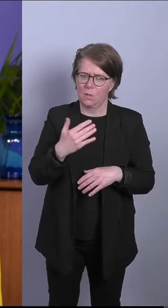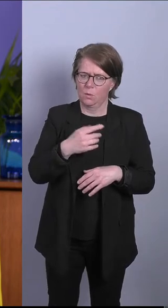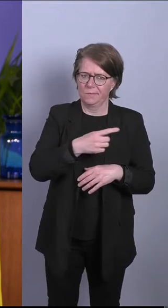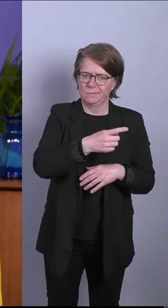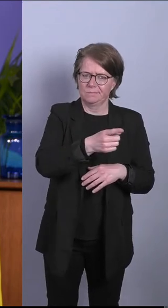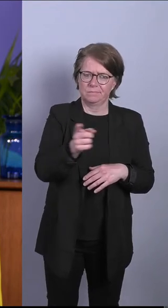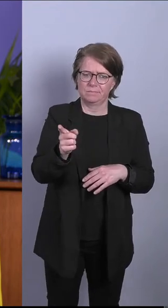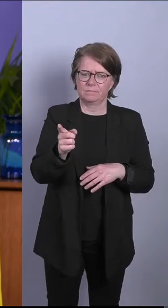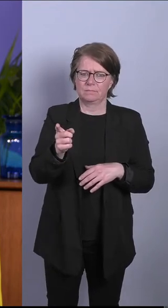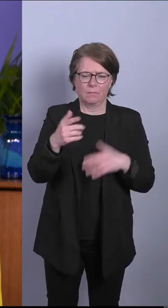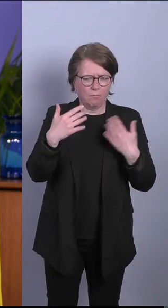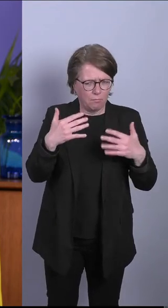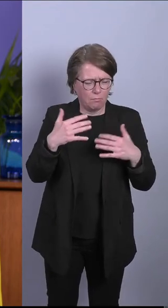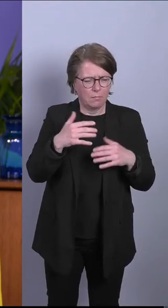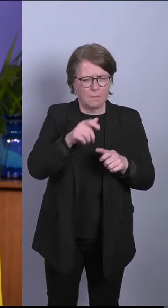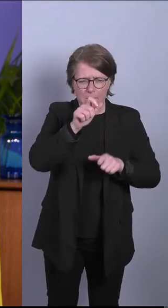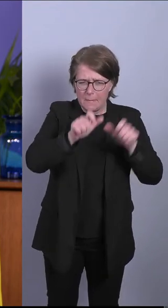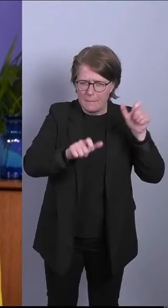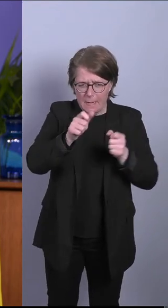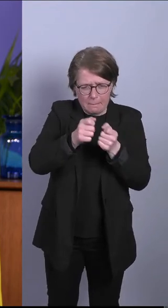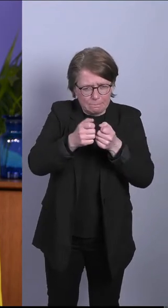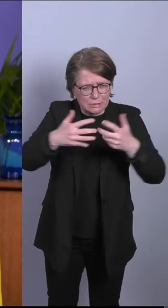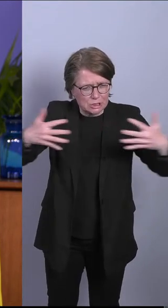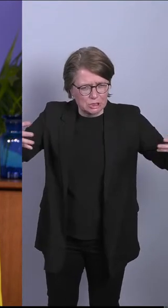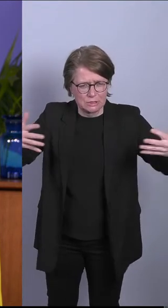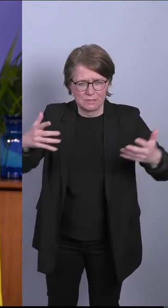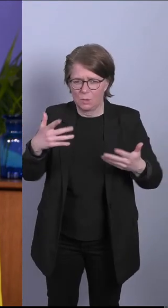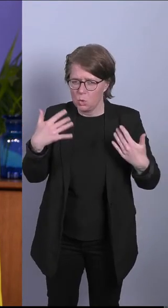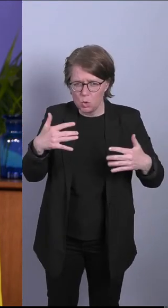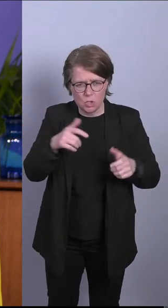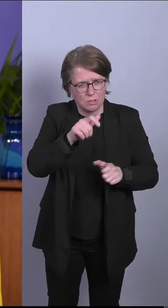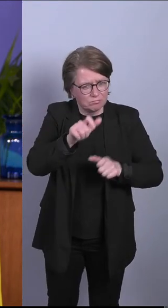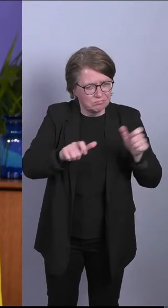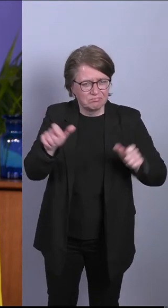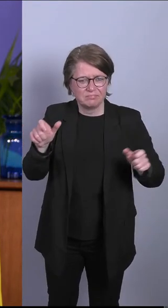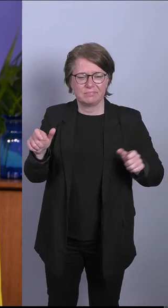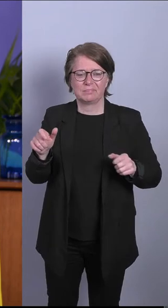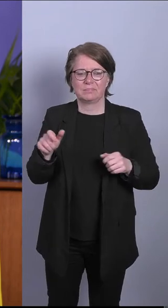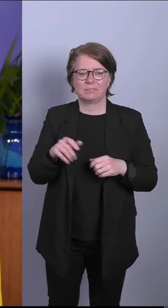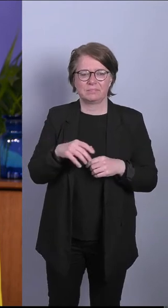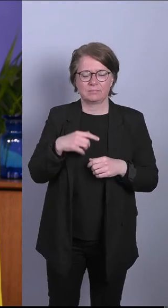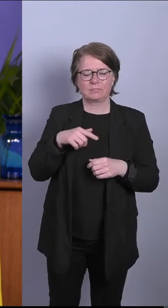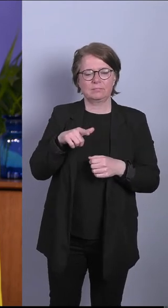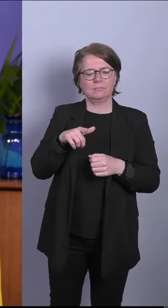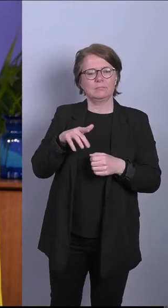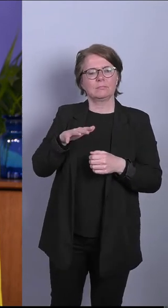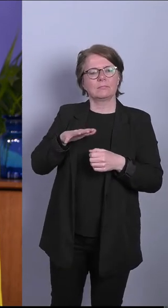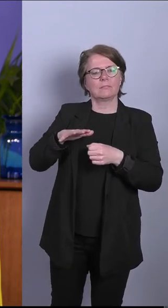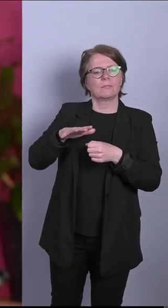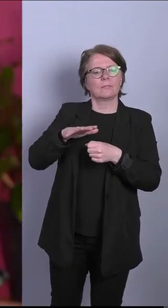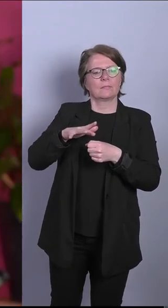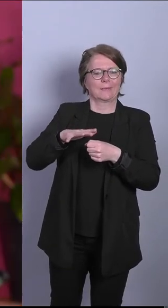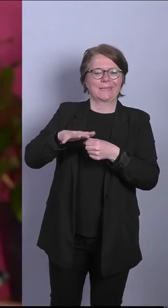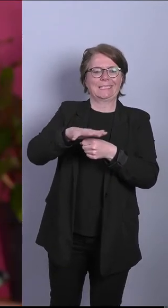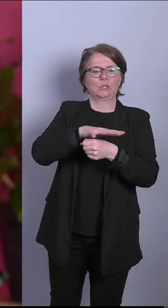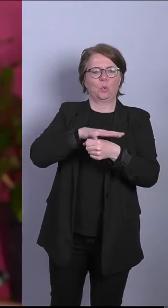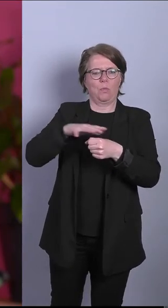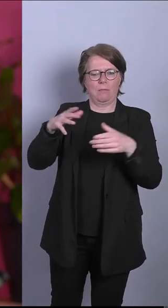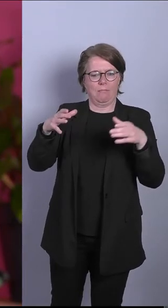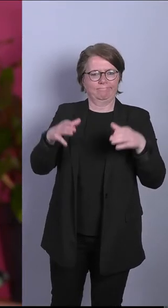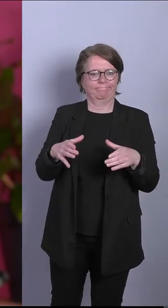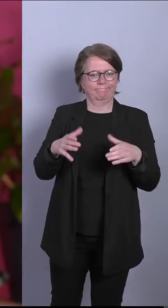other achievements is that at the national games, we were able to literally retain 90% of the volunteers.